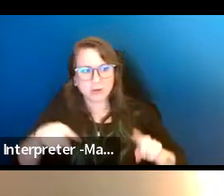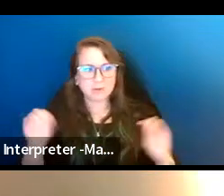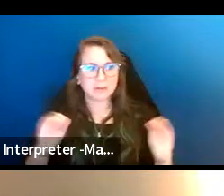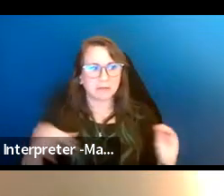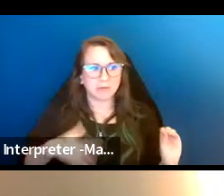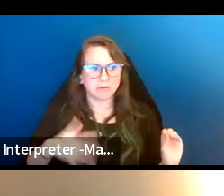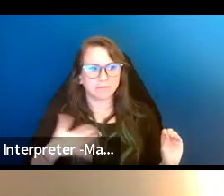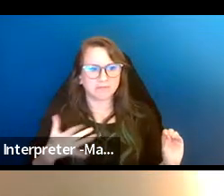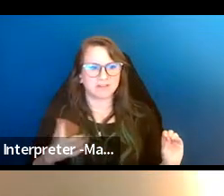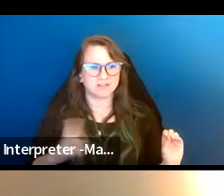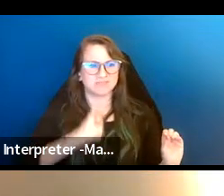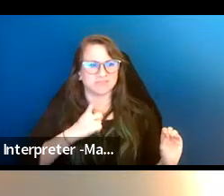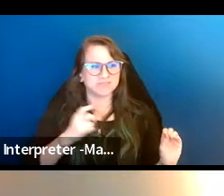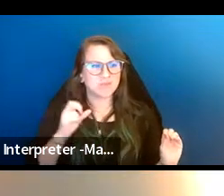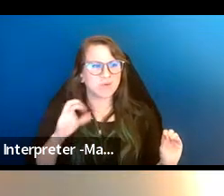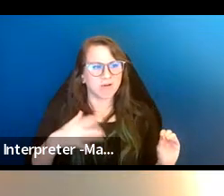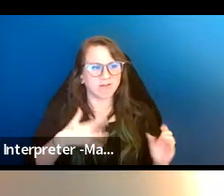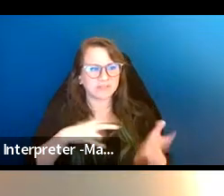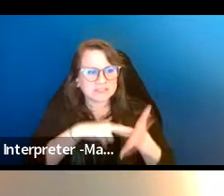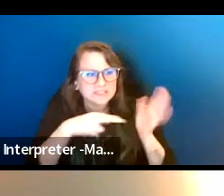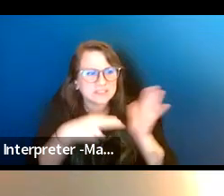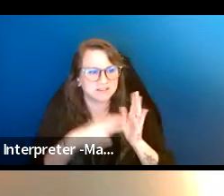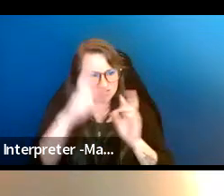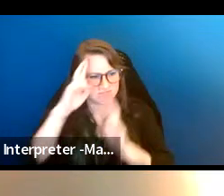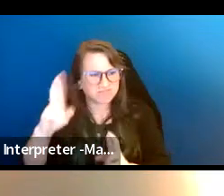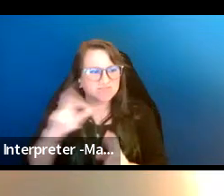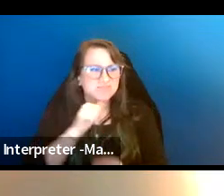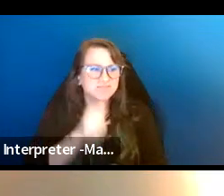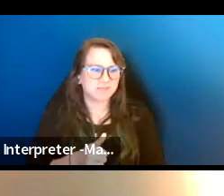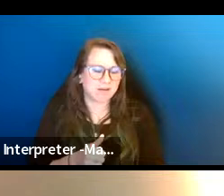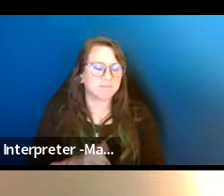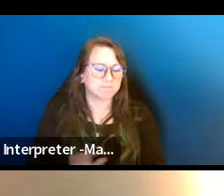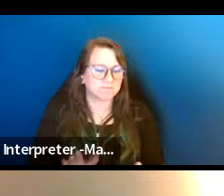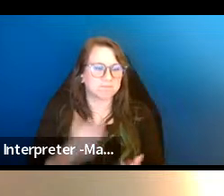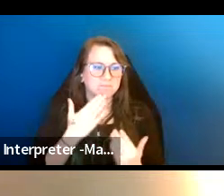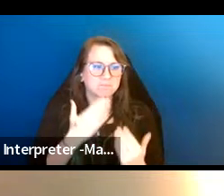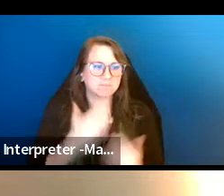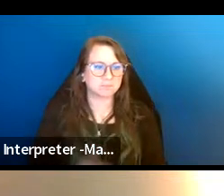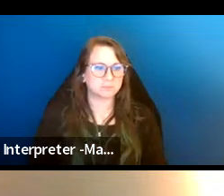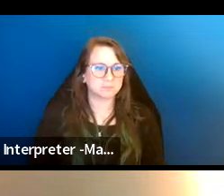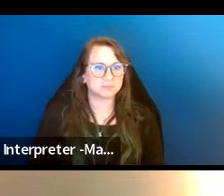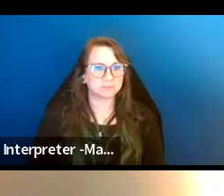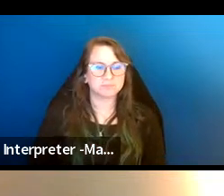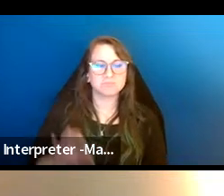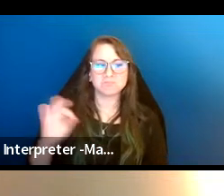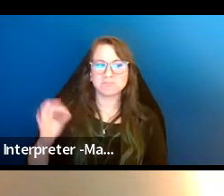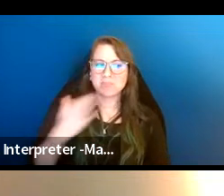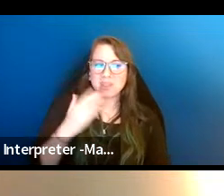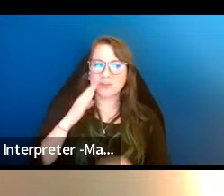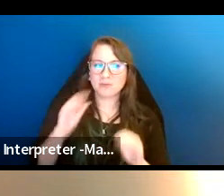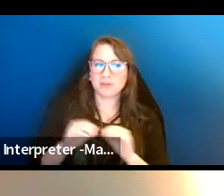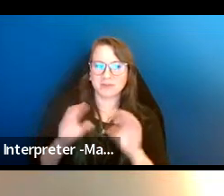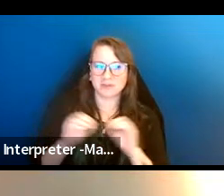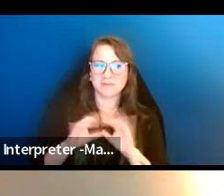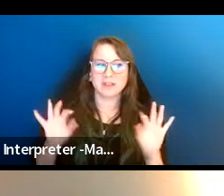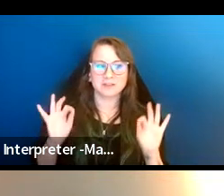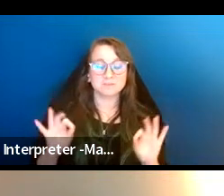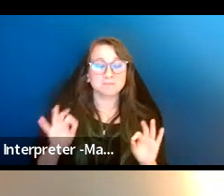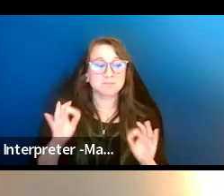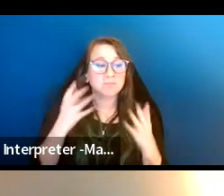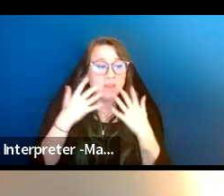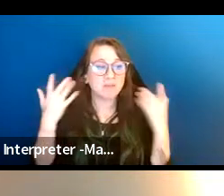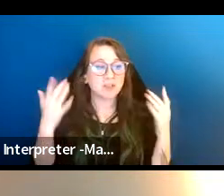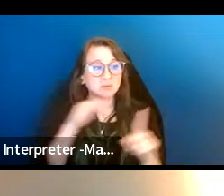like anything is intended to be disrespectful towards them. Thank you. Thank you for the clarification. And a friendly reminder